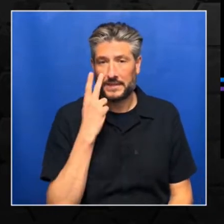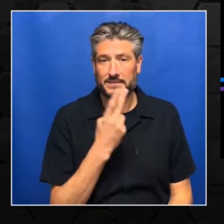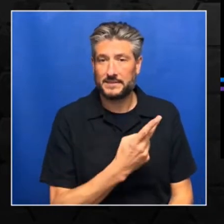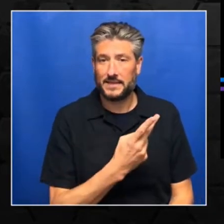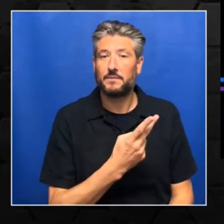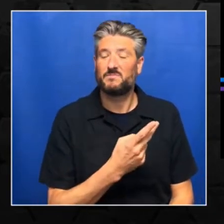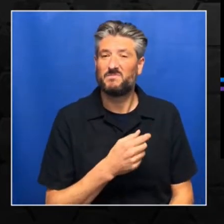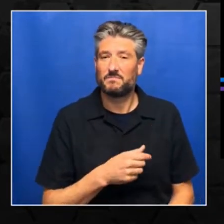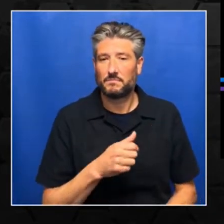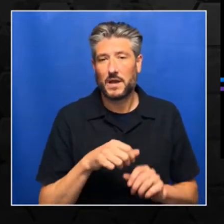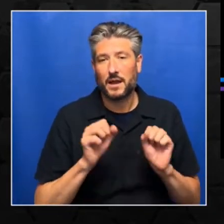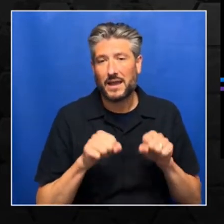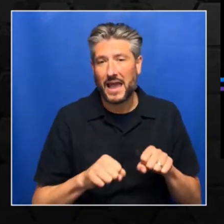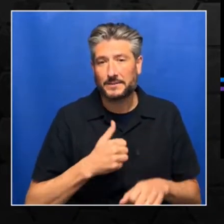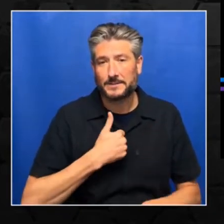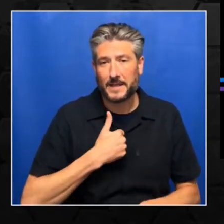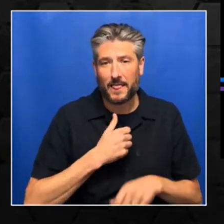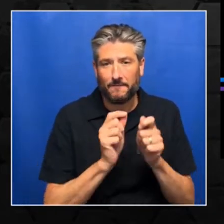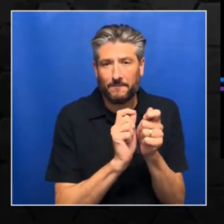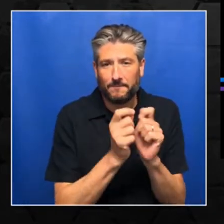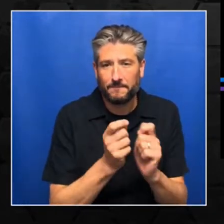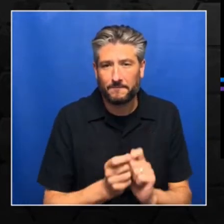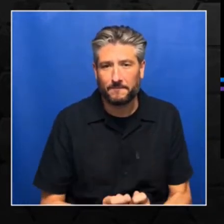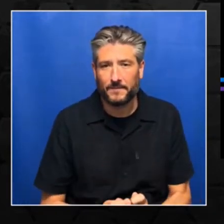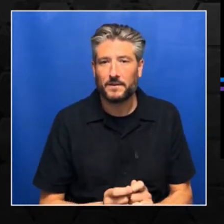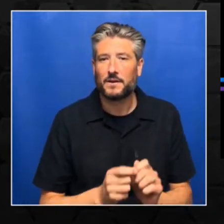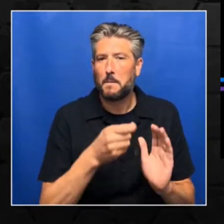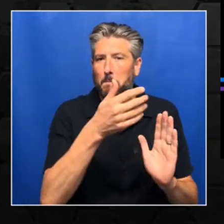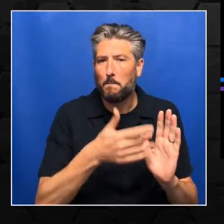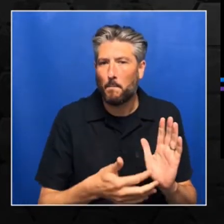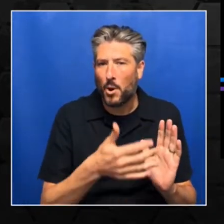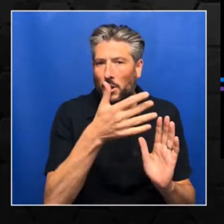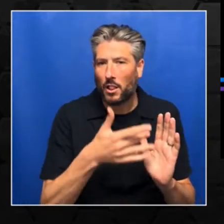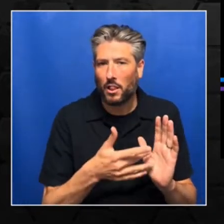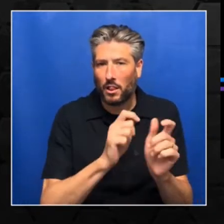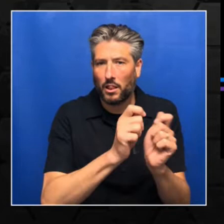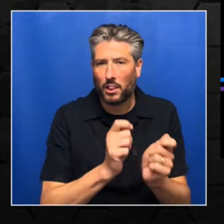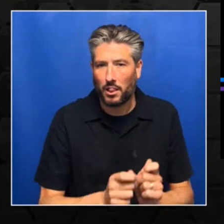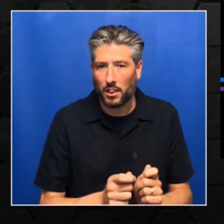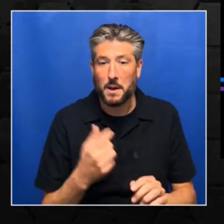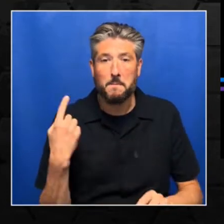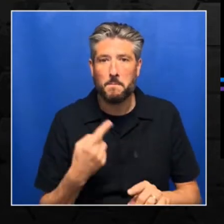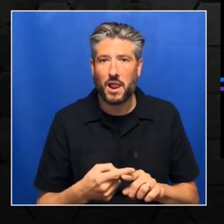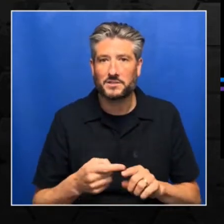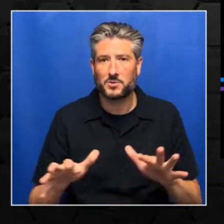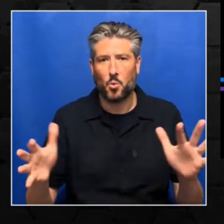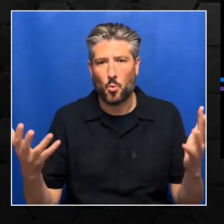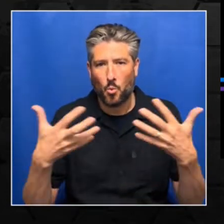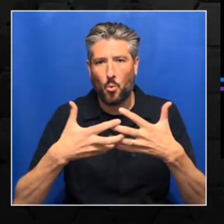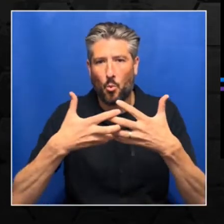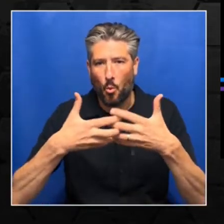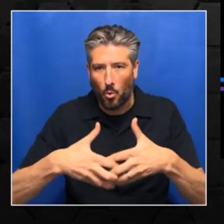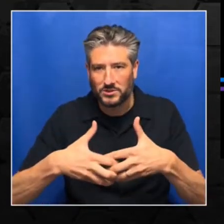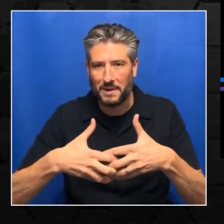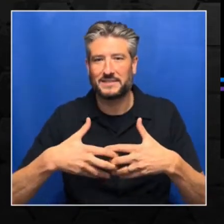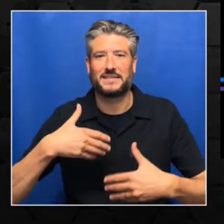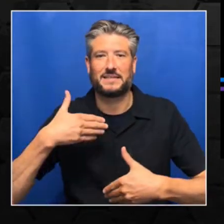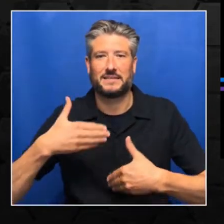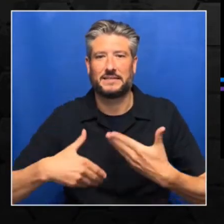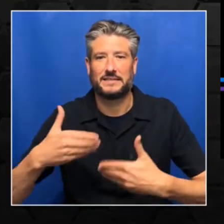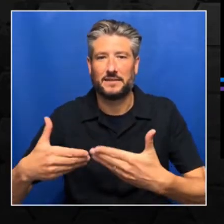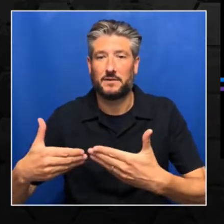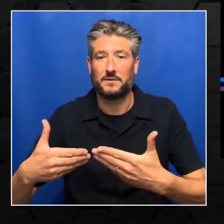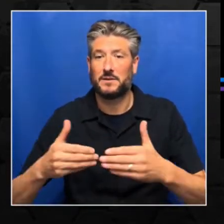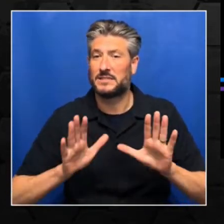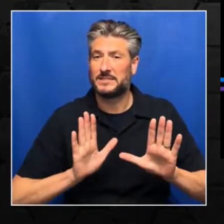customize the machine learning model to do what you want. And automated machine learning, it automates the process for you, so you don't have to do anything. And that's